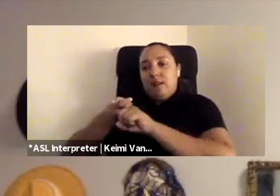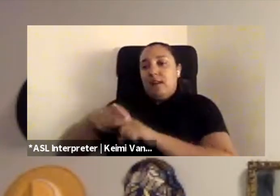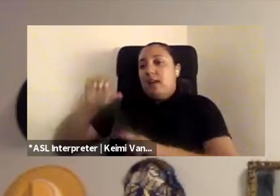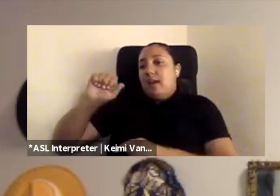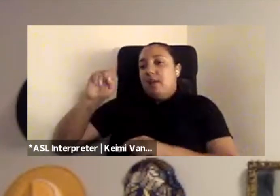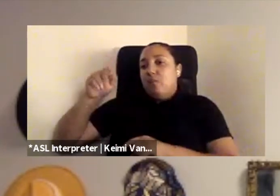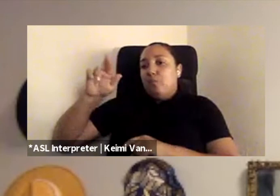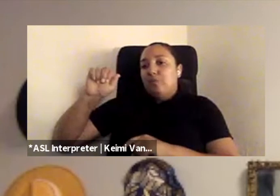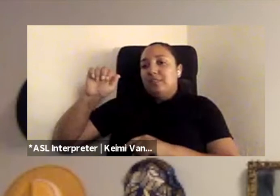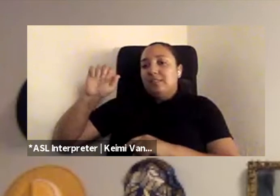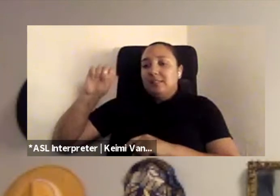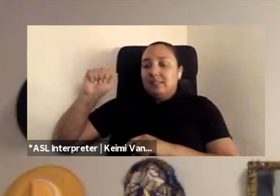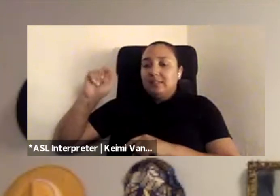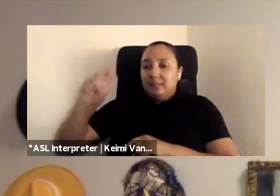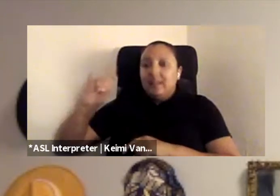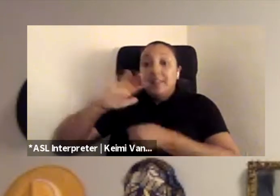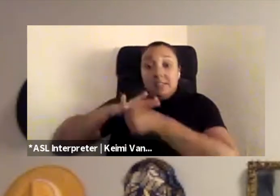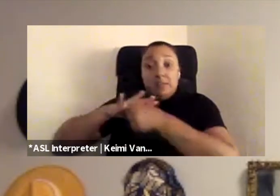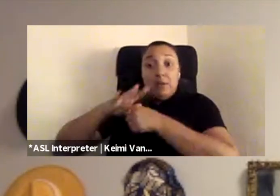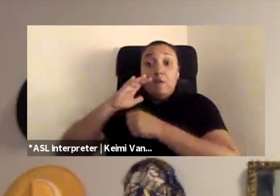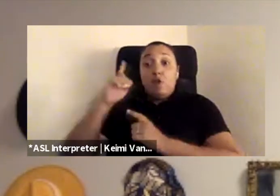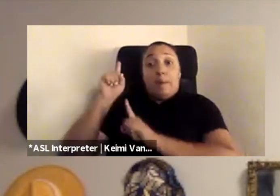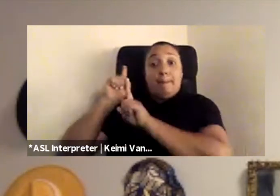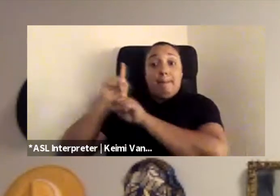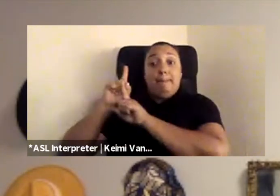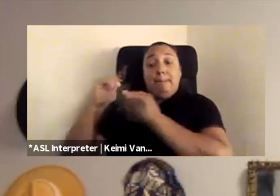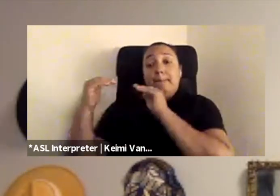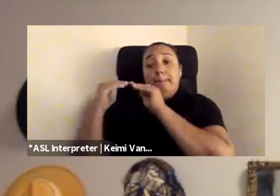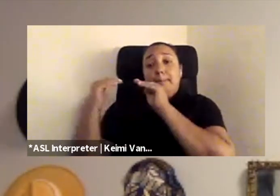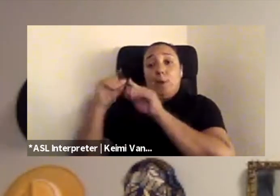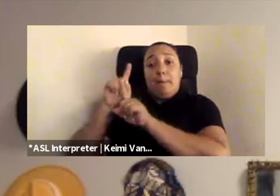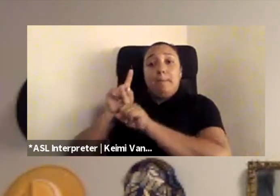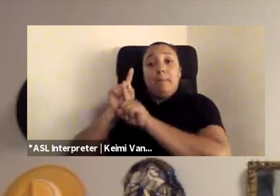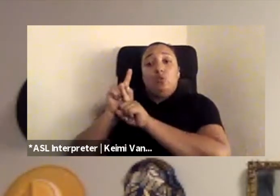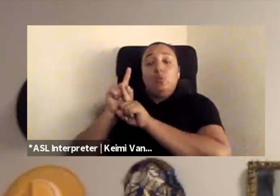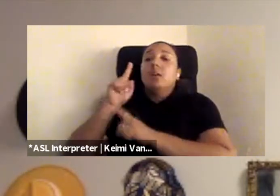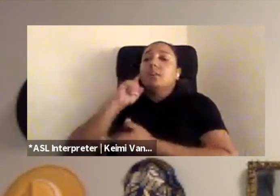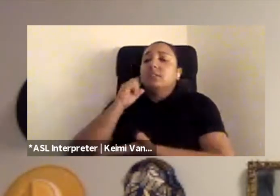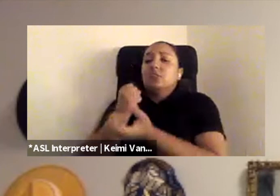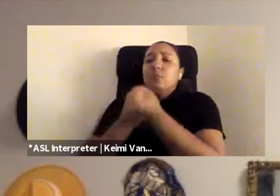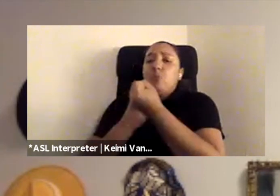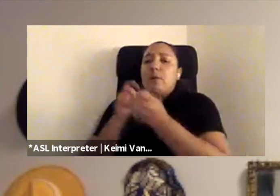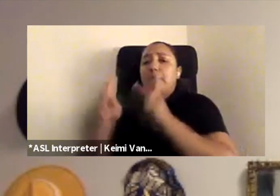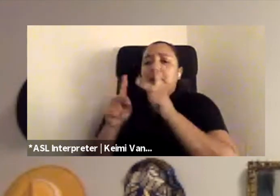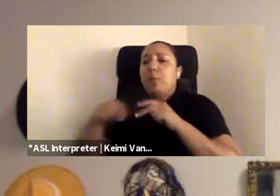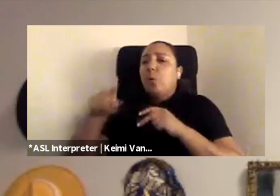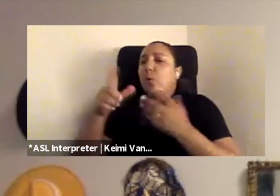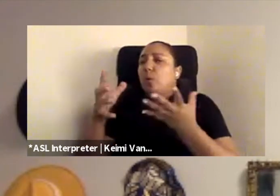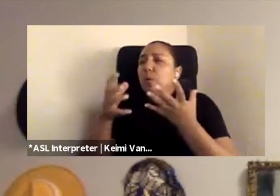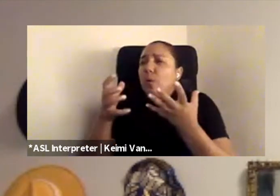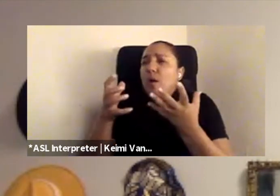is a space for peer mentorship, and it really helps to support people who are looking for a space where they